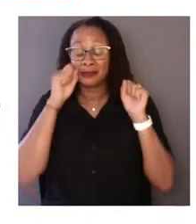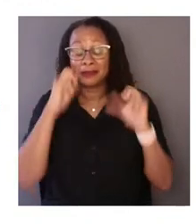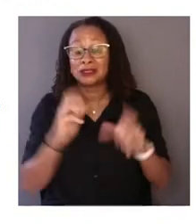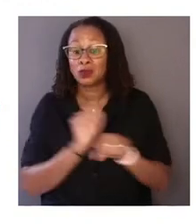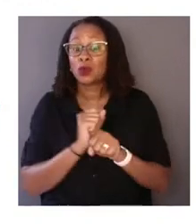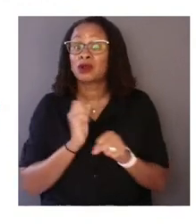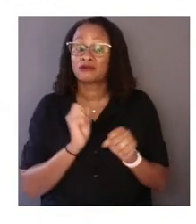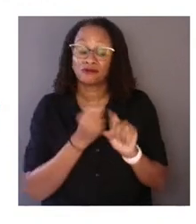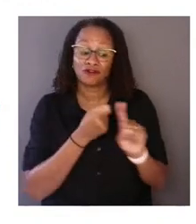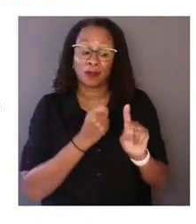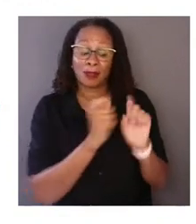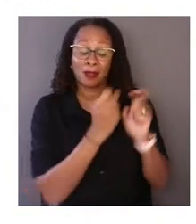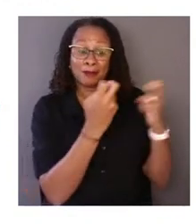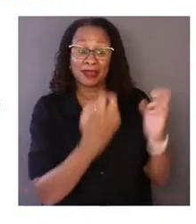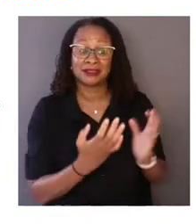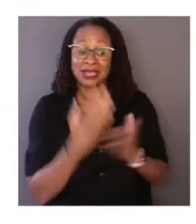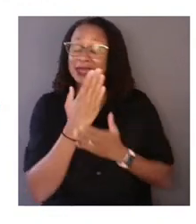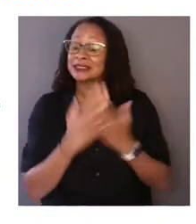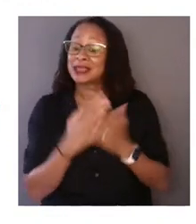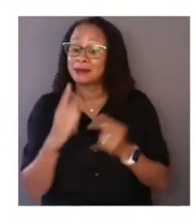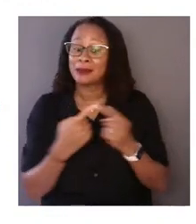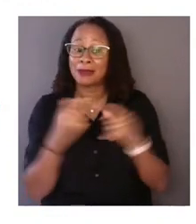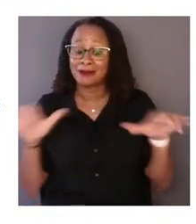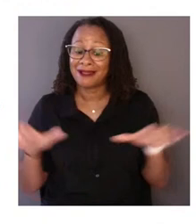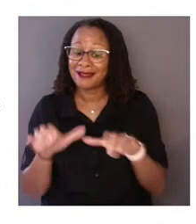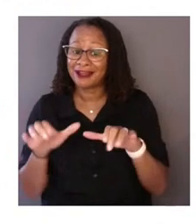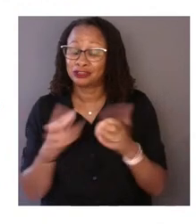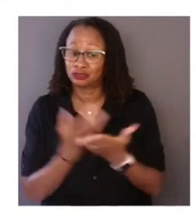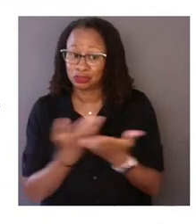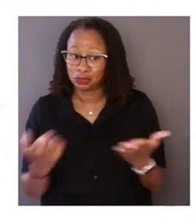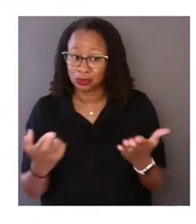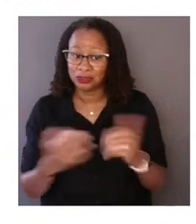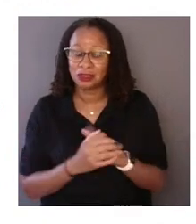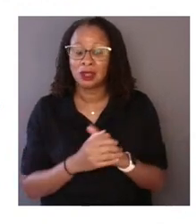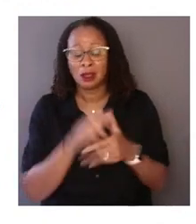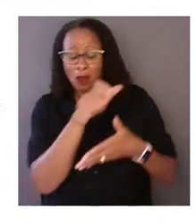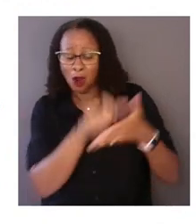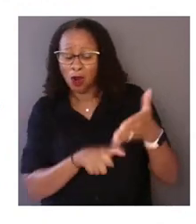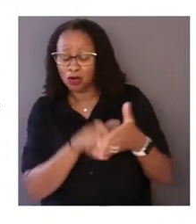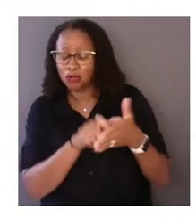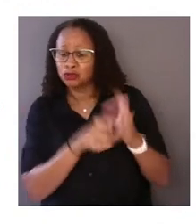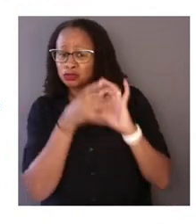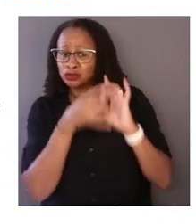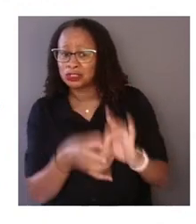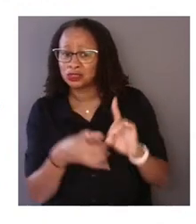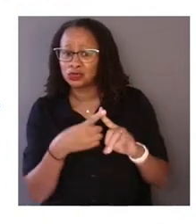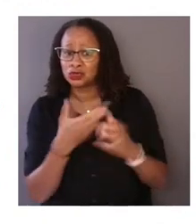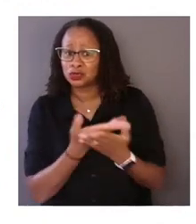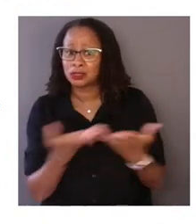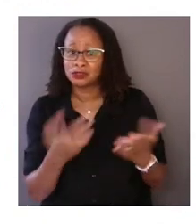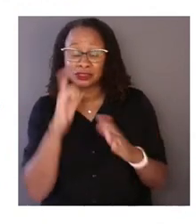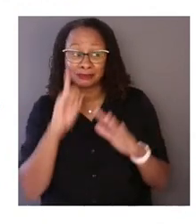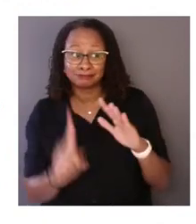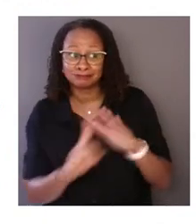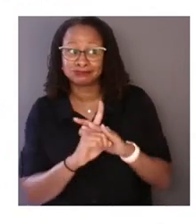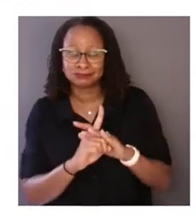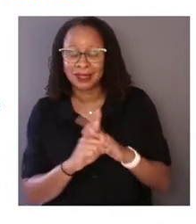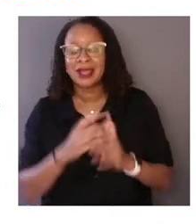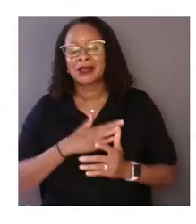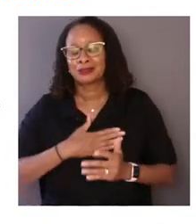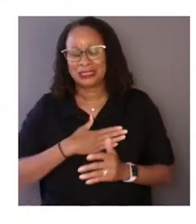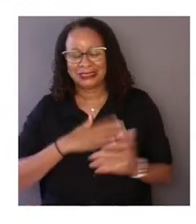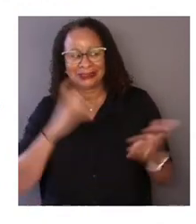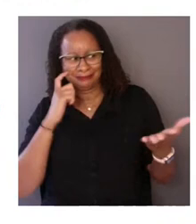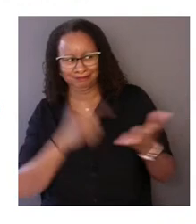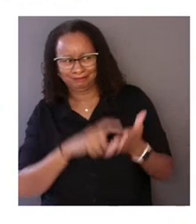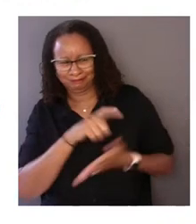of them will be about action resources, articles that are related to subjects that come up. So please keep an eye out for